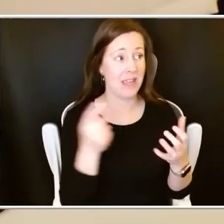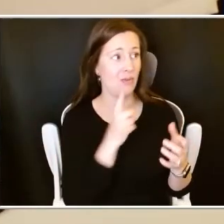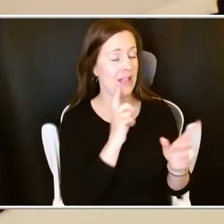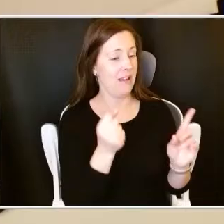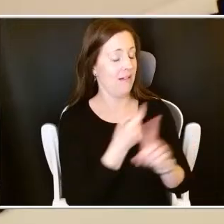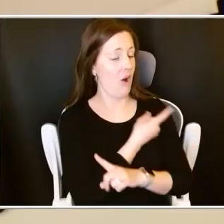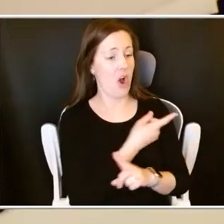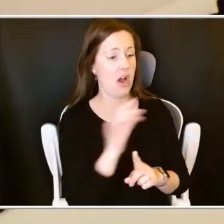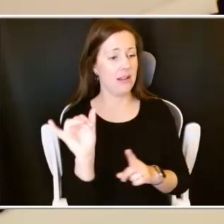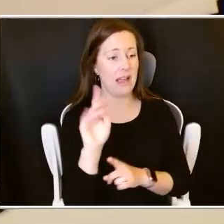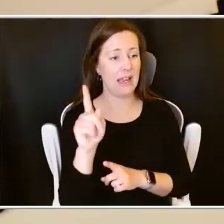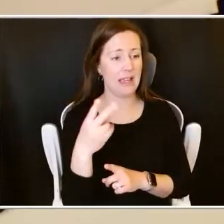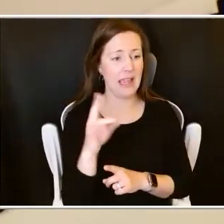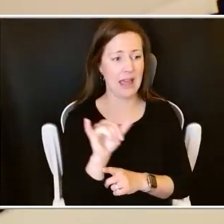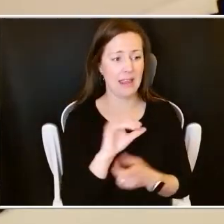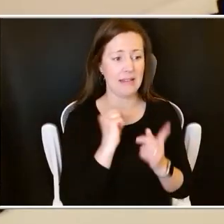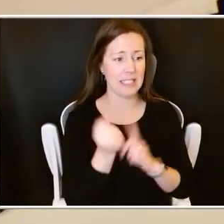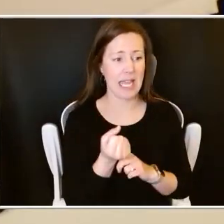see